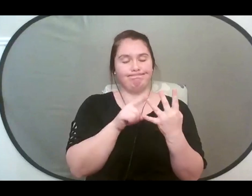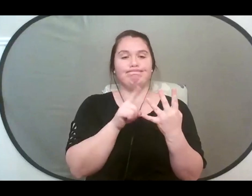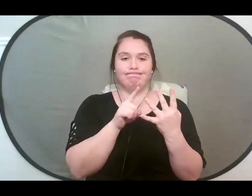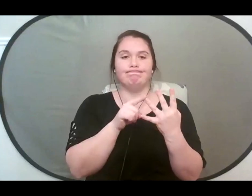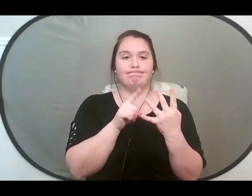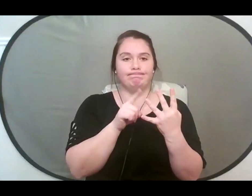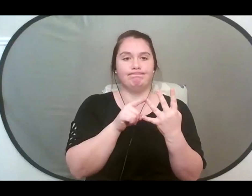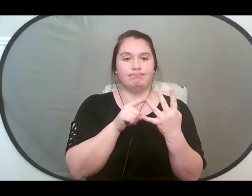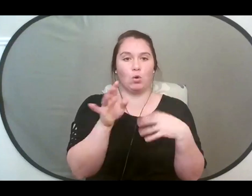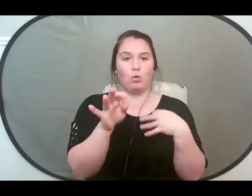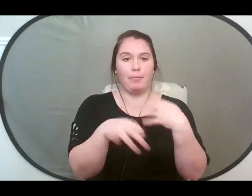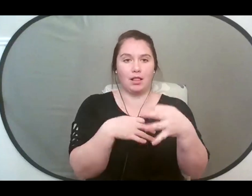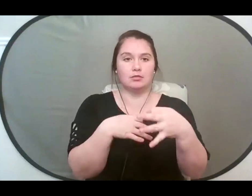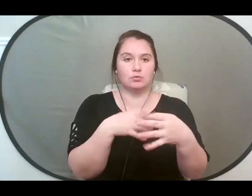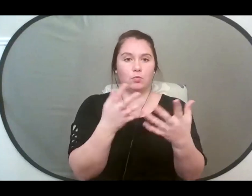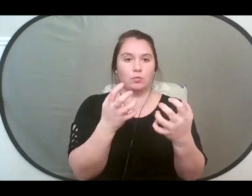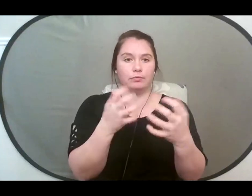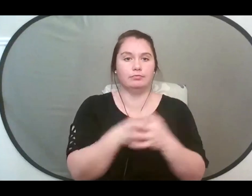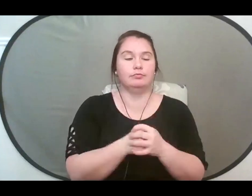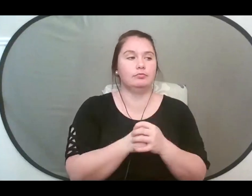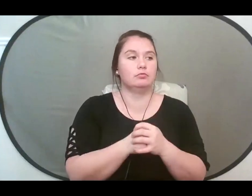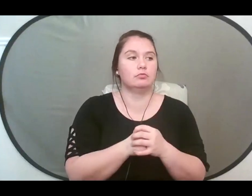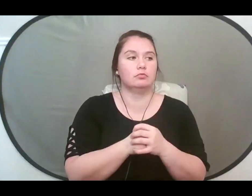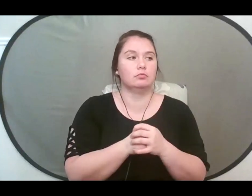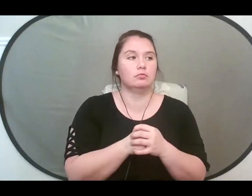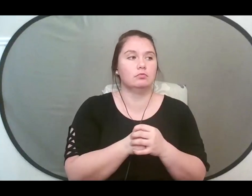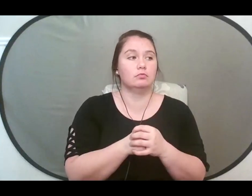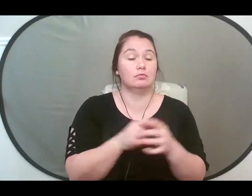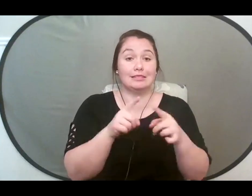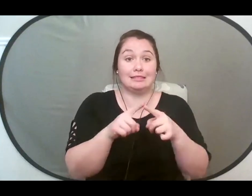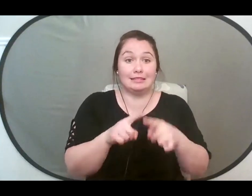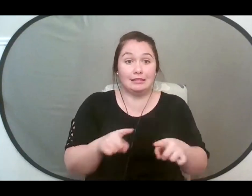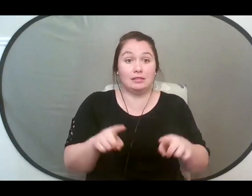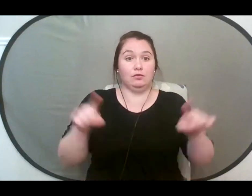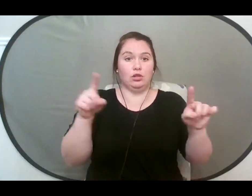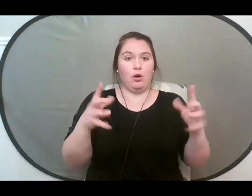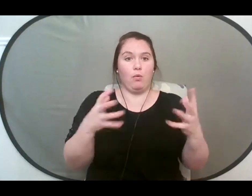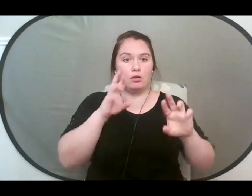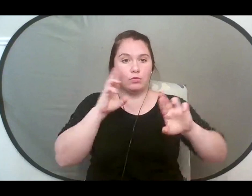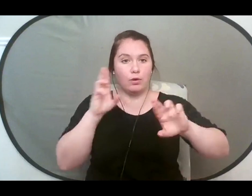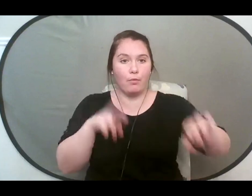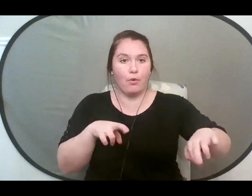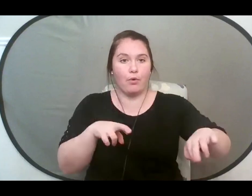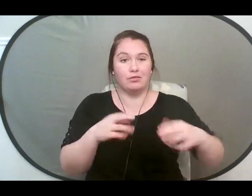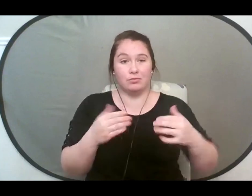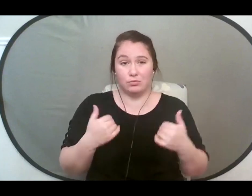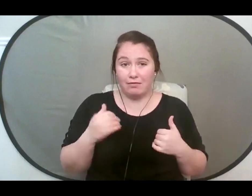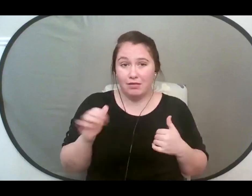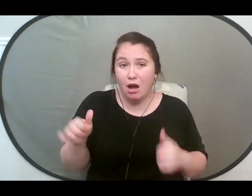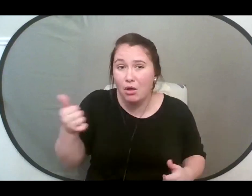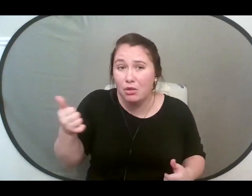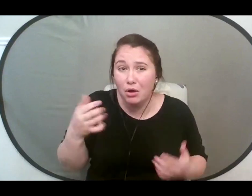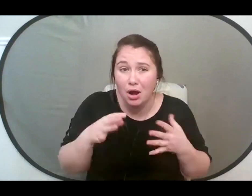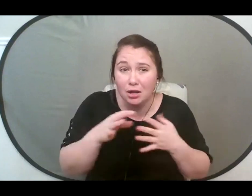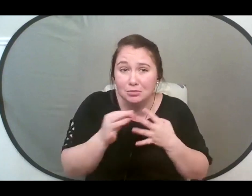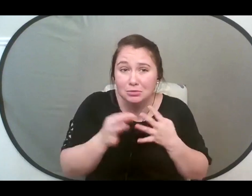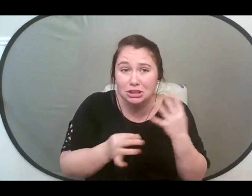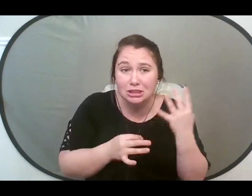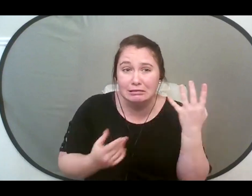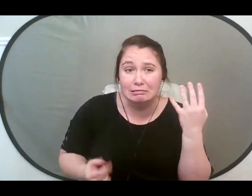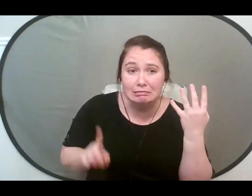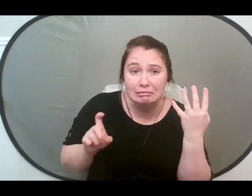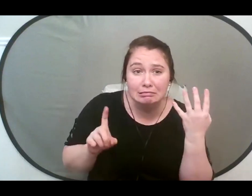replacement. One other interesting, different thing to report is just kind of, we talked about it. Are there any other options aside from the ones that we've laid